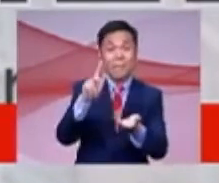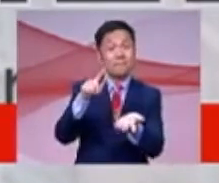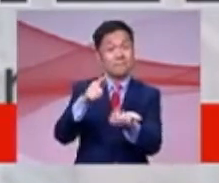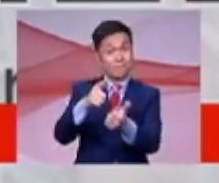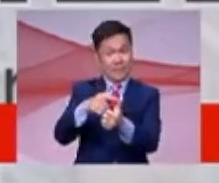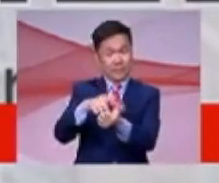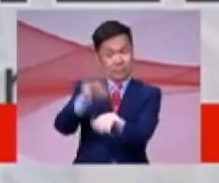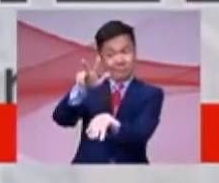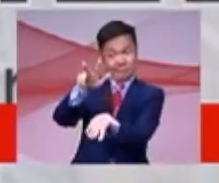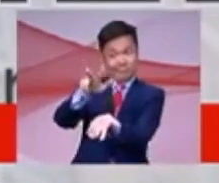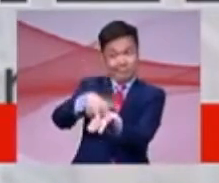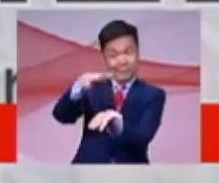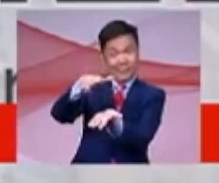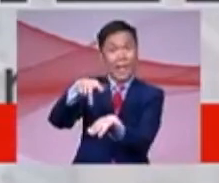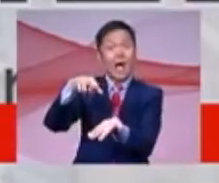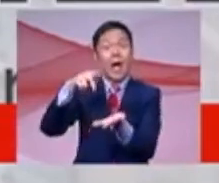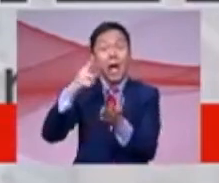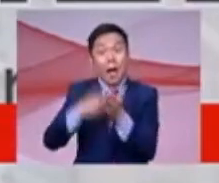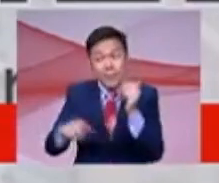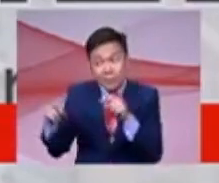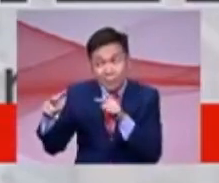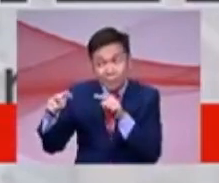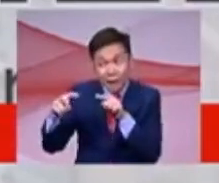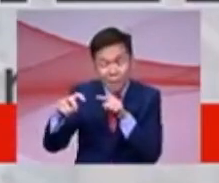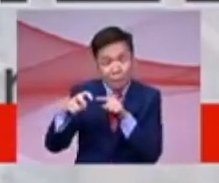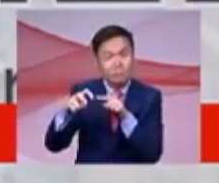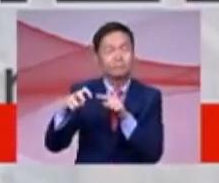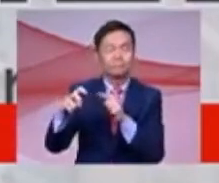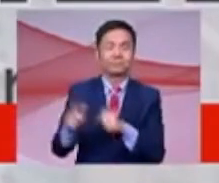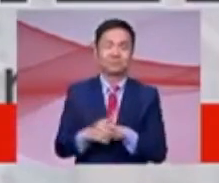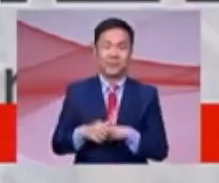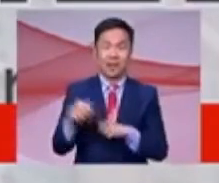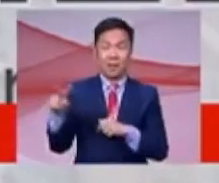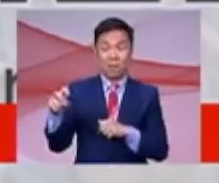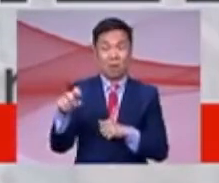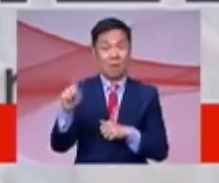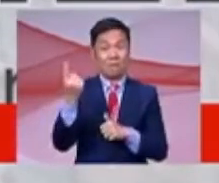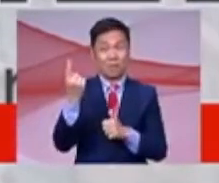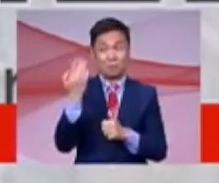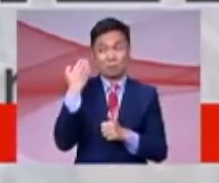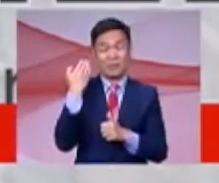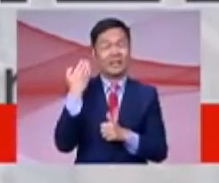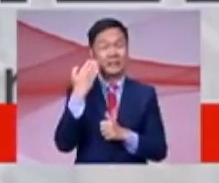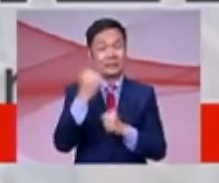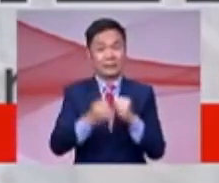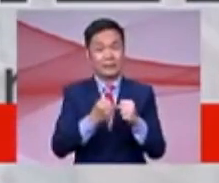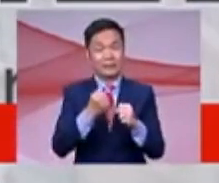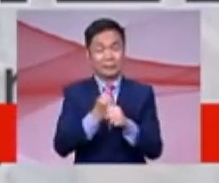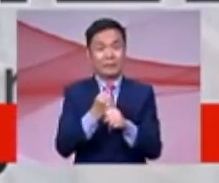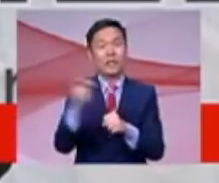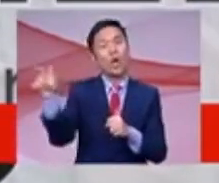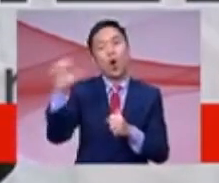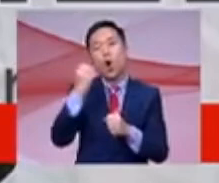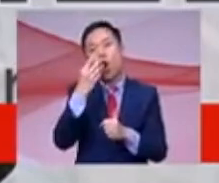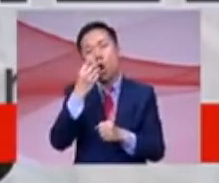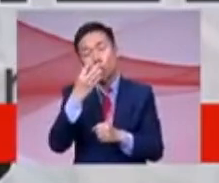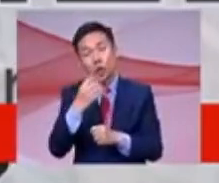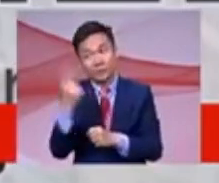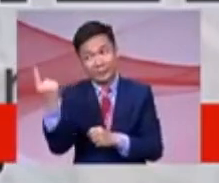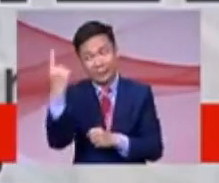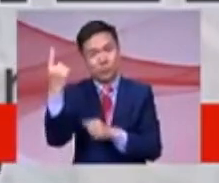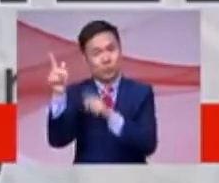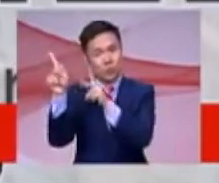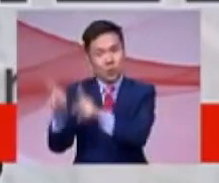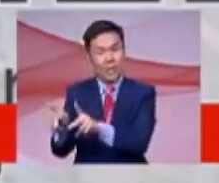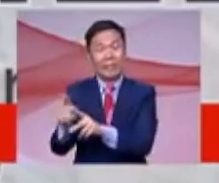of the strain, etc. So the first reinfection being reported last year was from Hong Kong. So we have three cases that